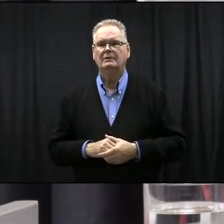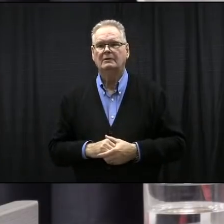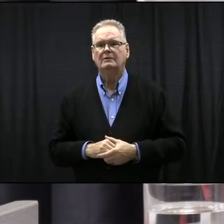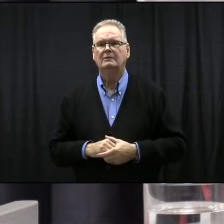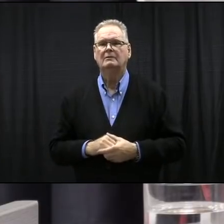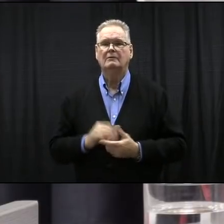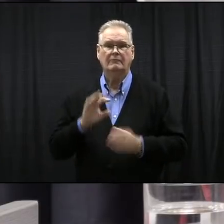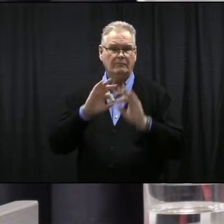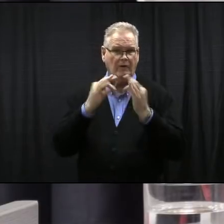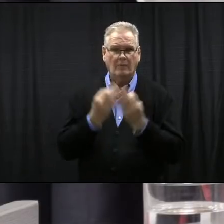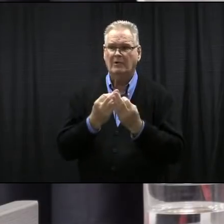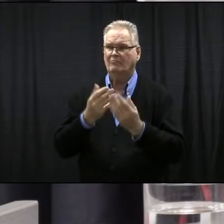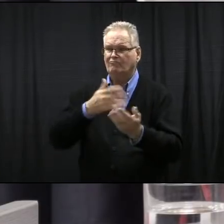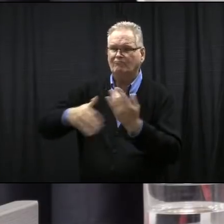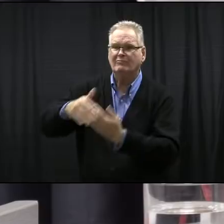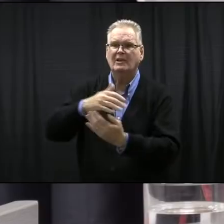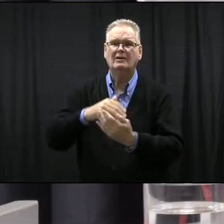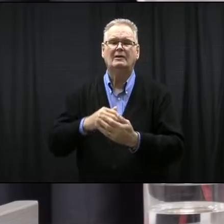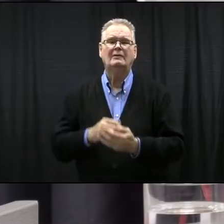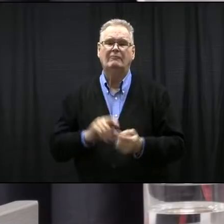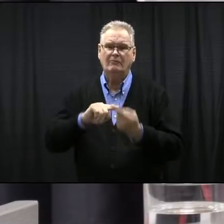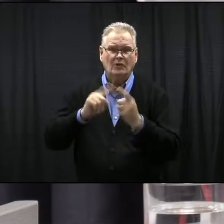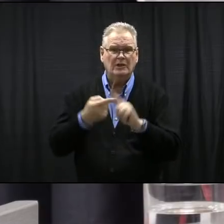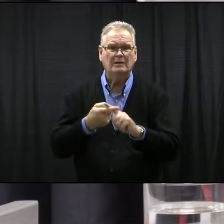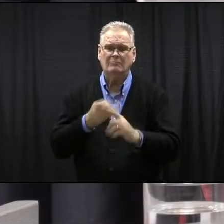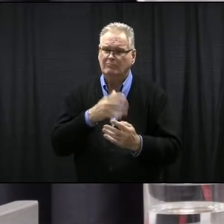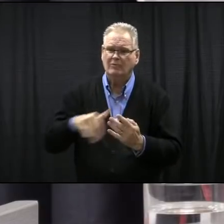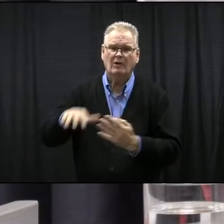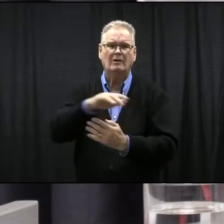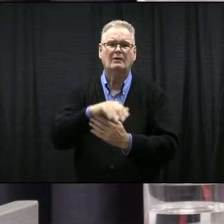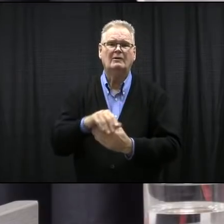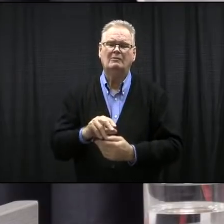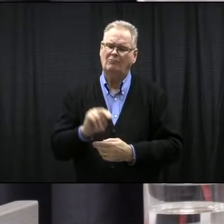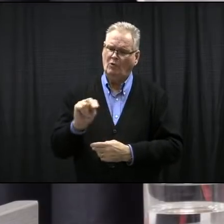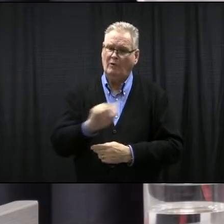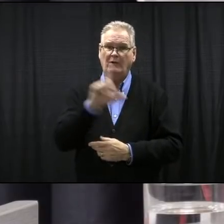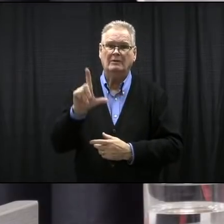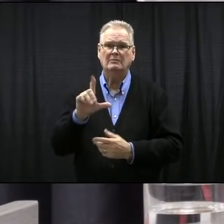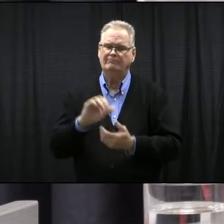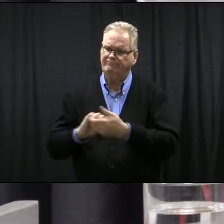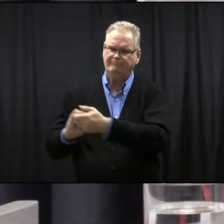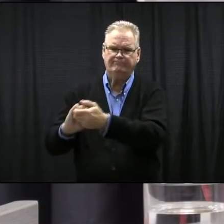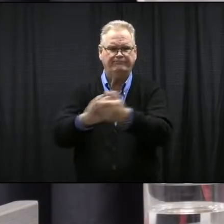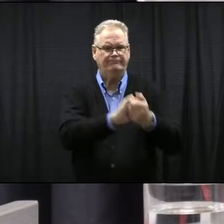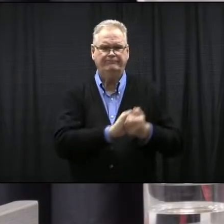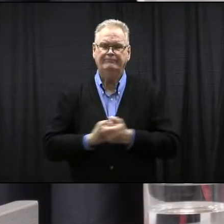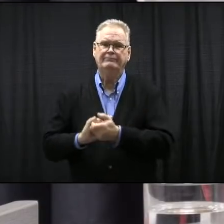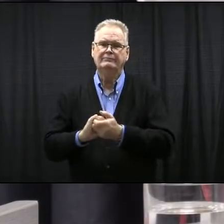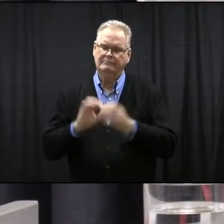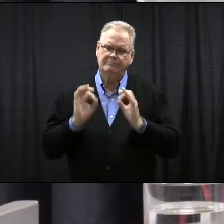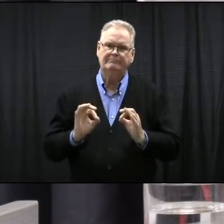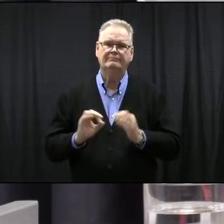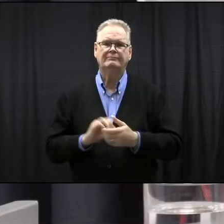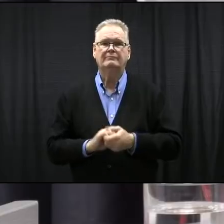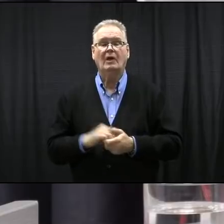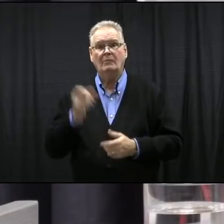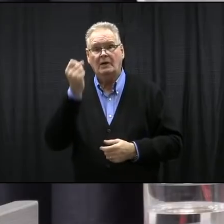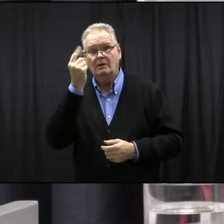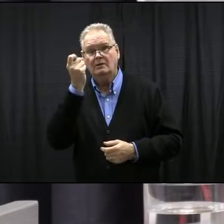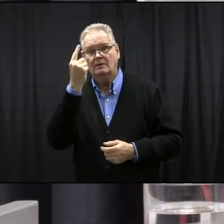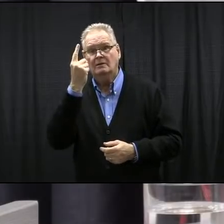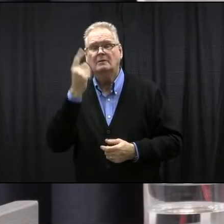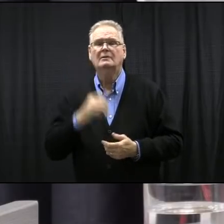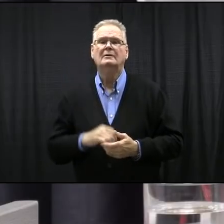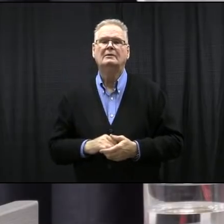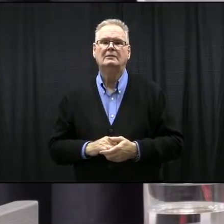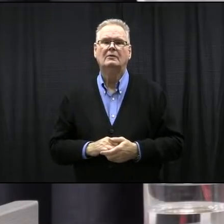without concern of disadvantaging those vulnerable members of our society. It is the